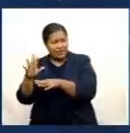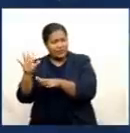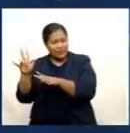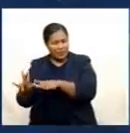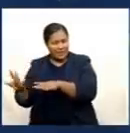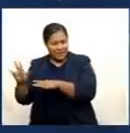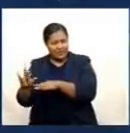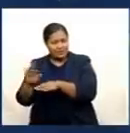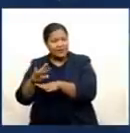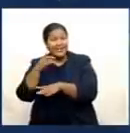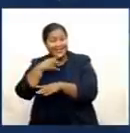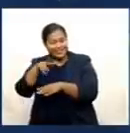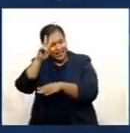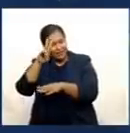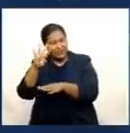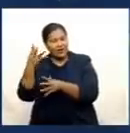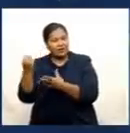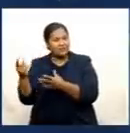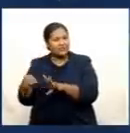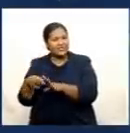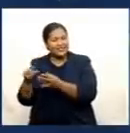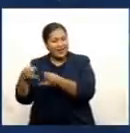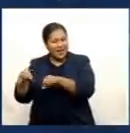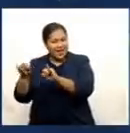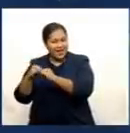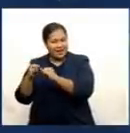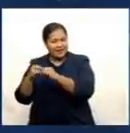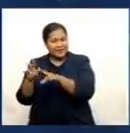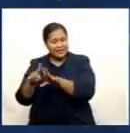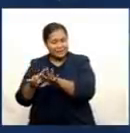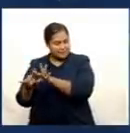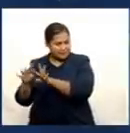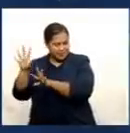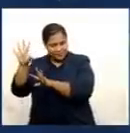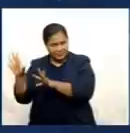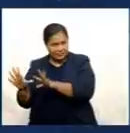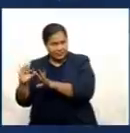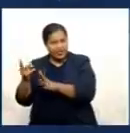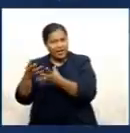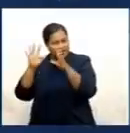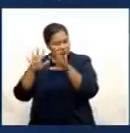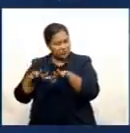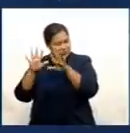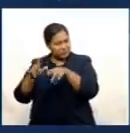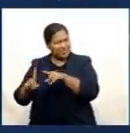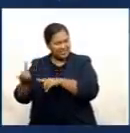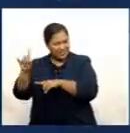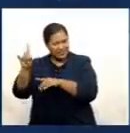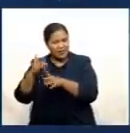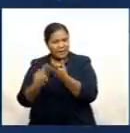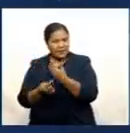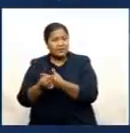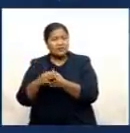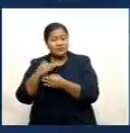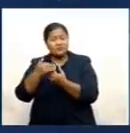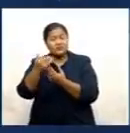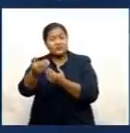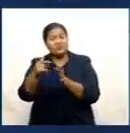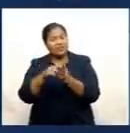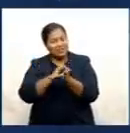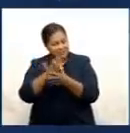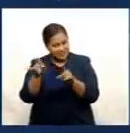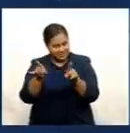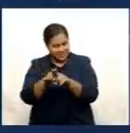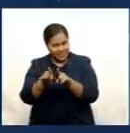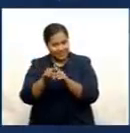group, Kandavu and the interior and eastern parts of Viti Levu. Isolated thunderstorms possible. The outlook for Thursday, similar conditions